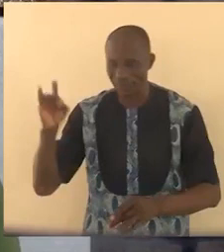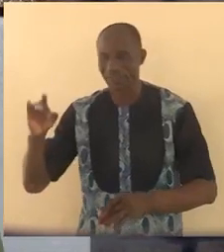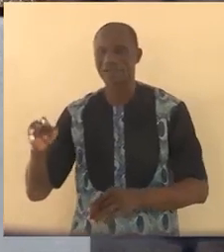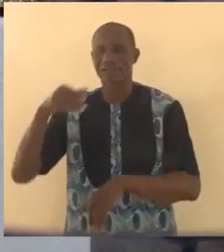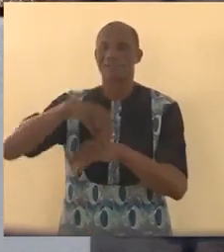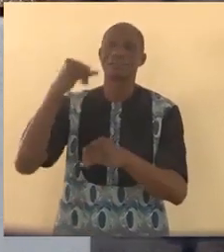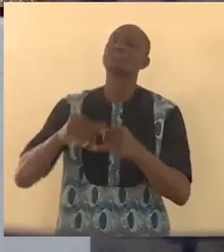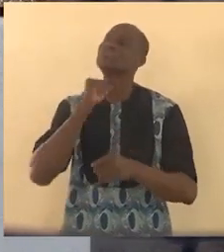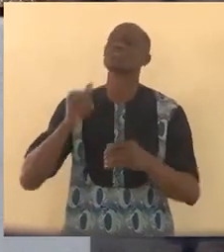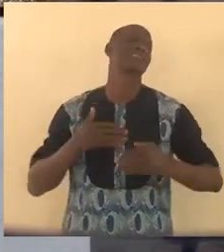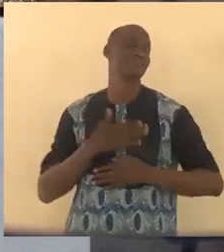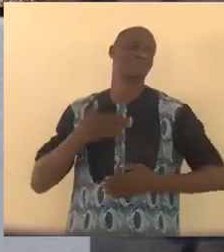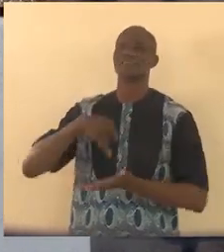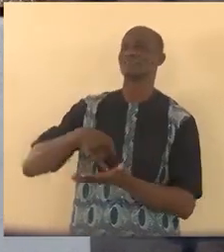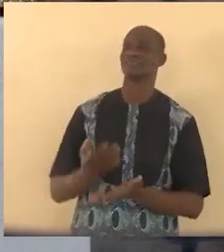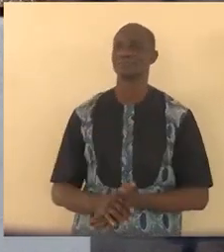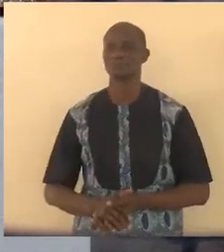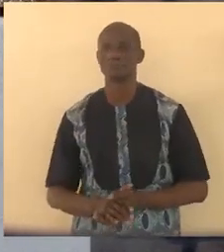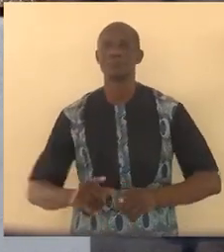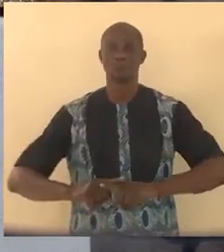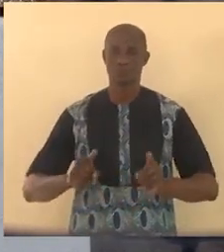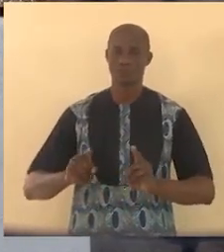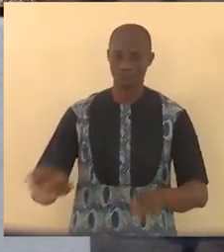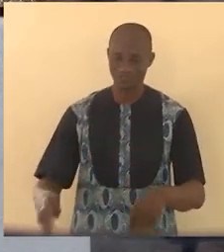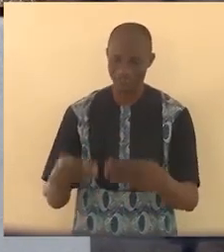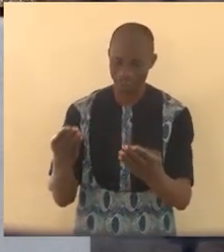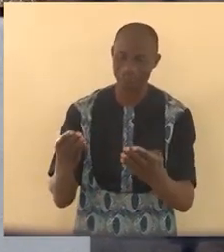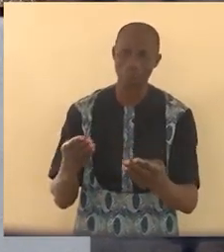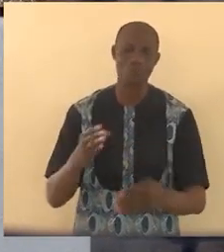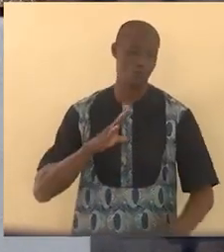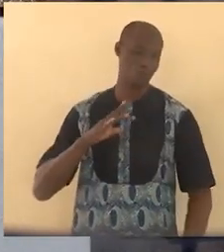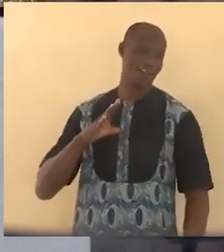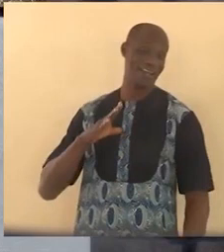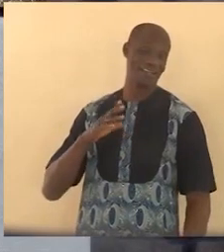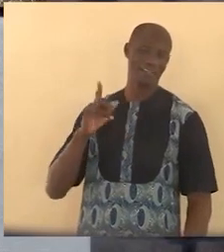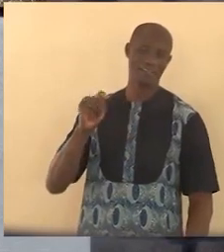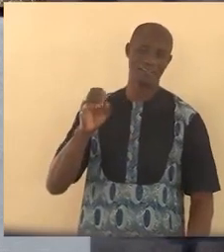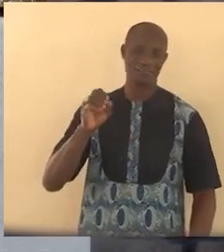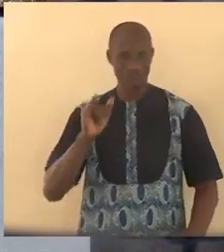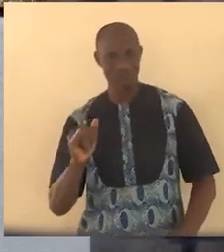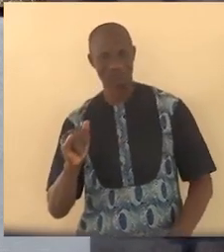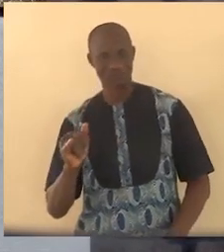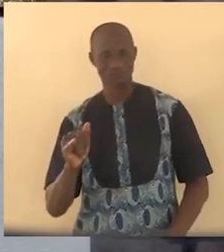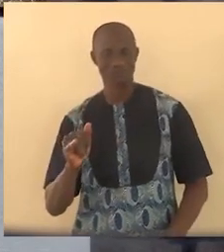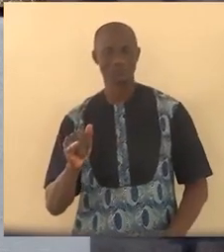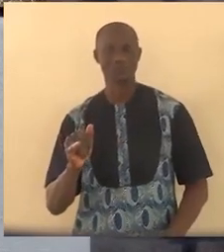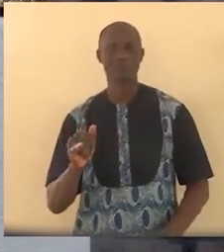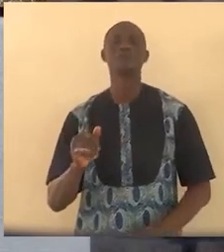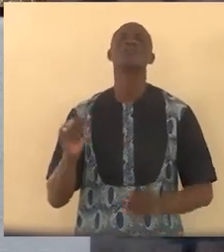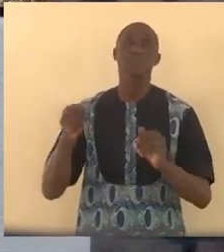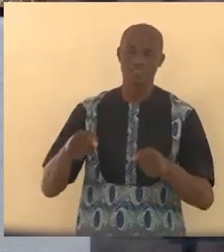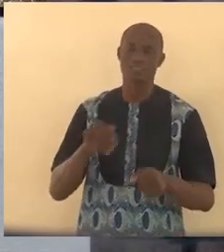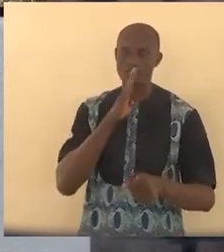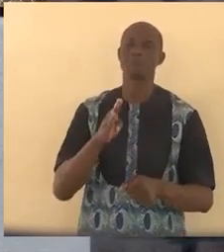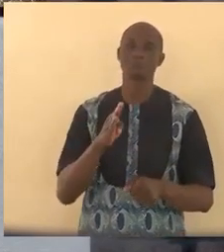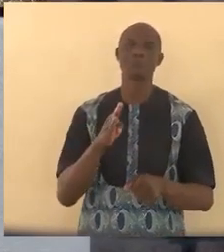At the end of the day, he doesn't really enjoy it. But if you give one nice toy, the toy that is his choice, to the child, he